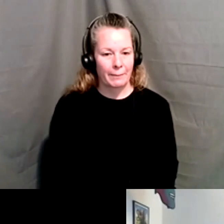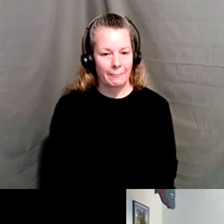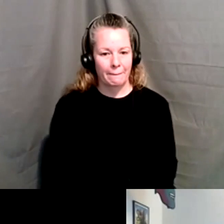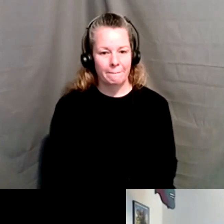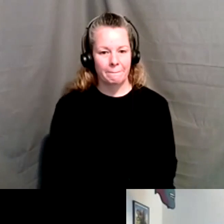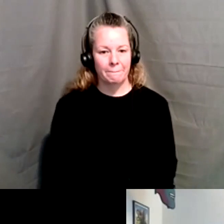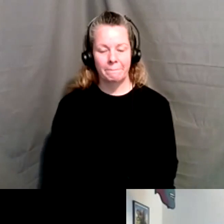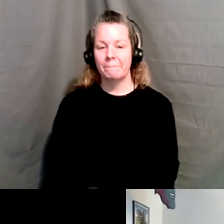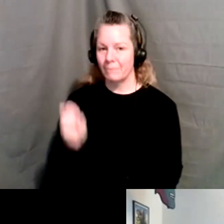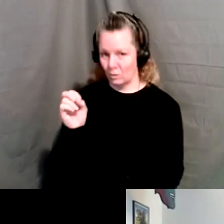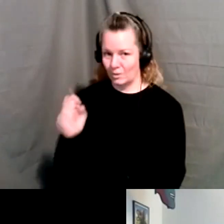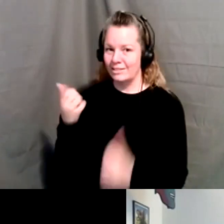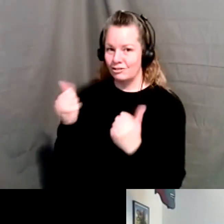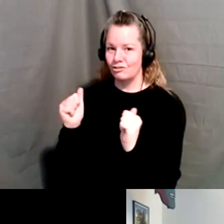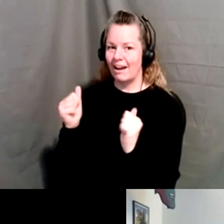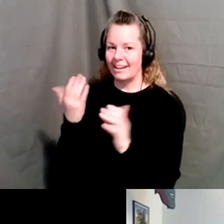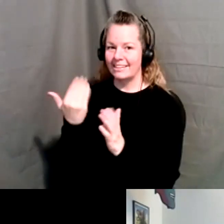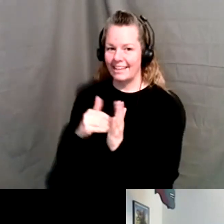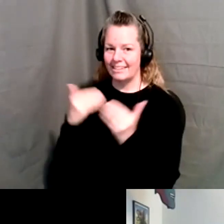Okay, try it again, Amy.